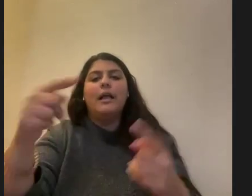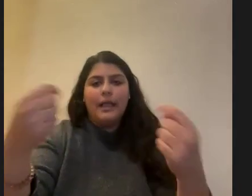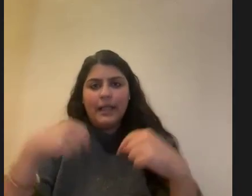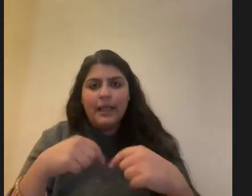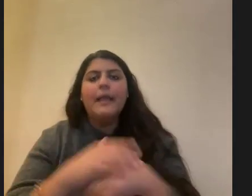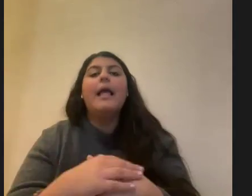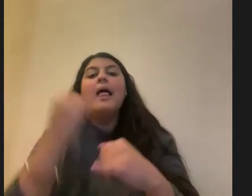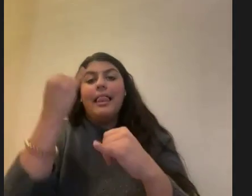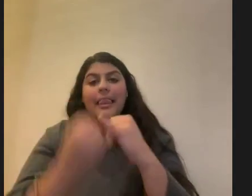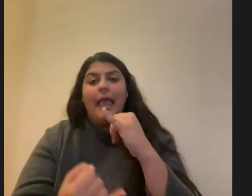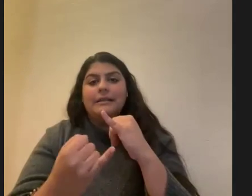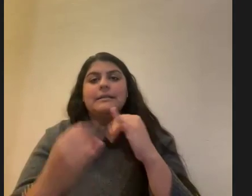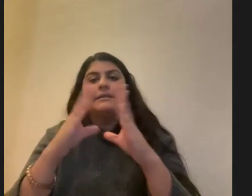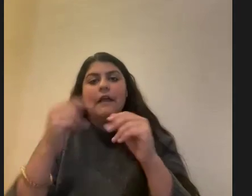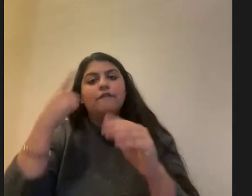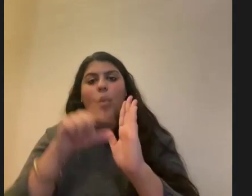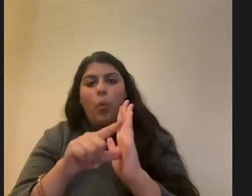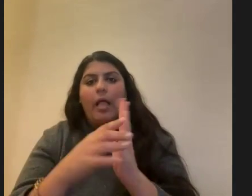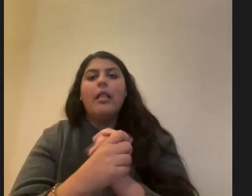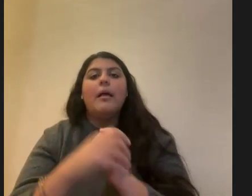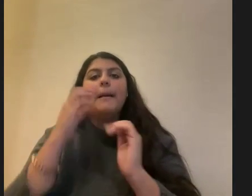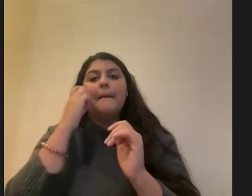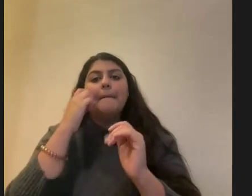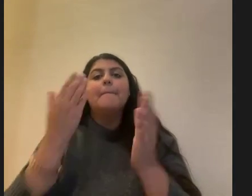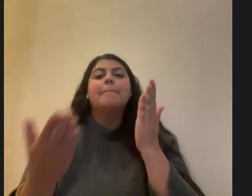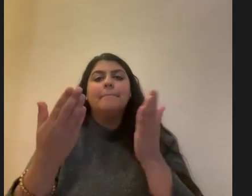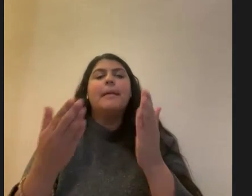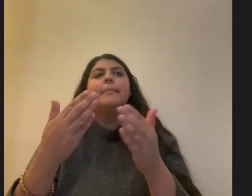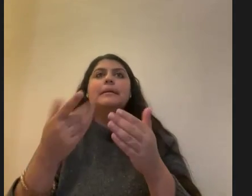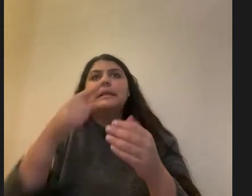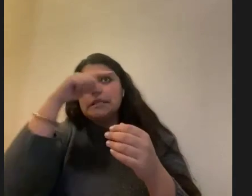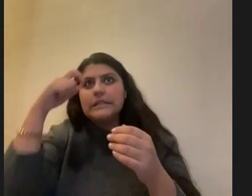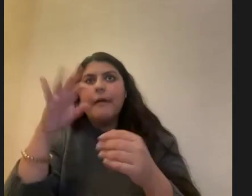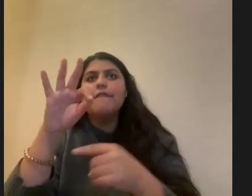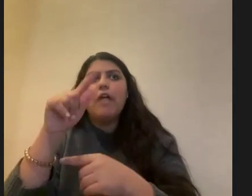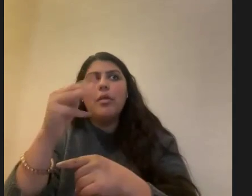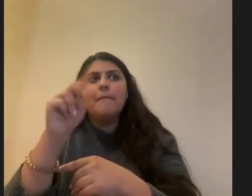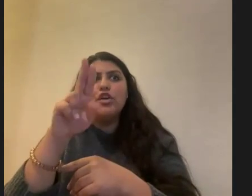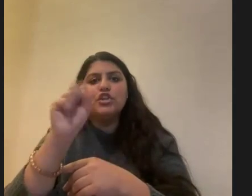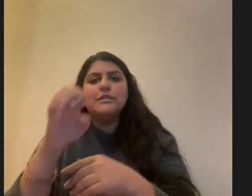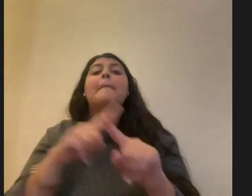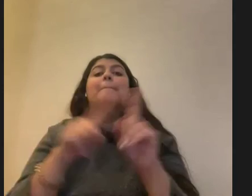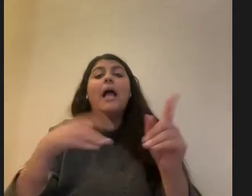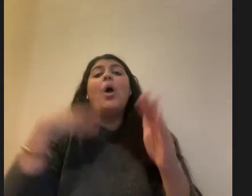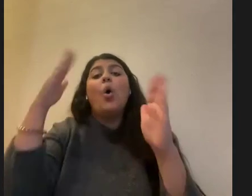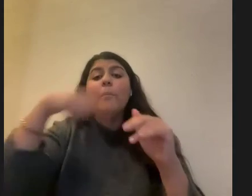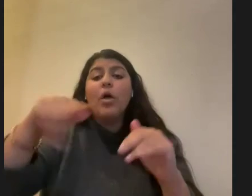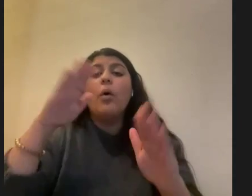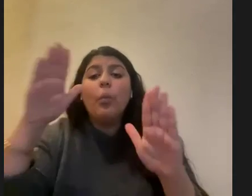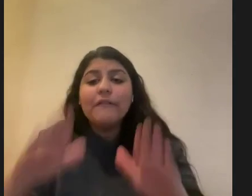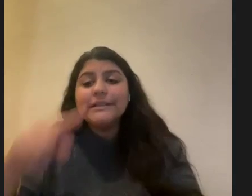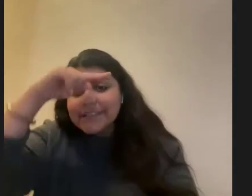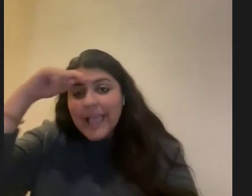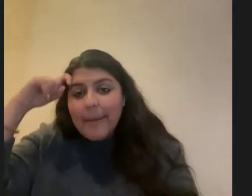for a while. We may do one all about Fathomverse over the summer TBD. We don't know yet. But I hope you'll have wonderful summers. Please